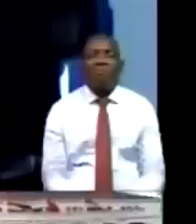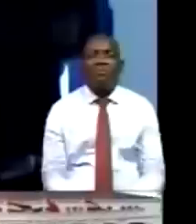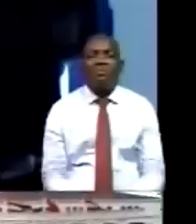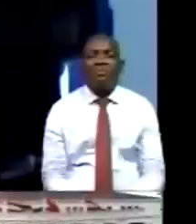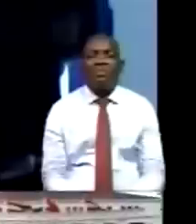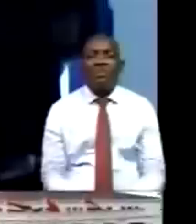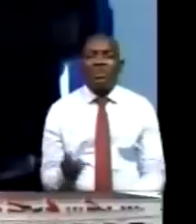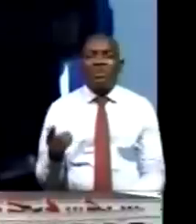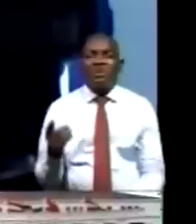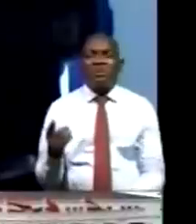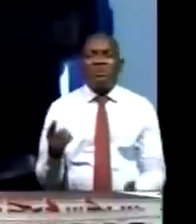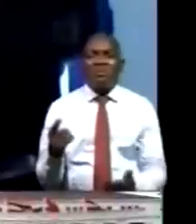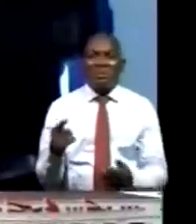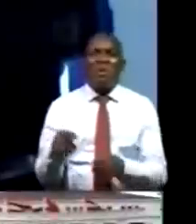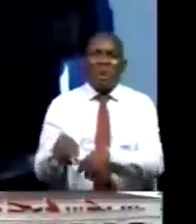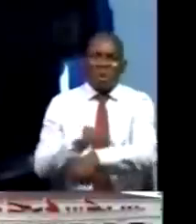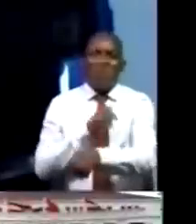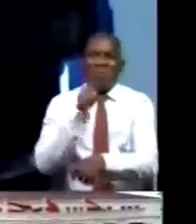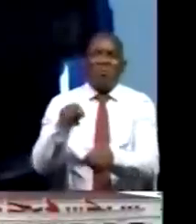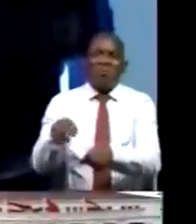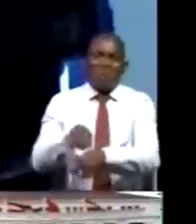Oh, it was a considerable length of time.